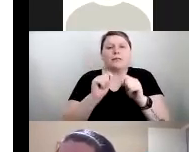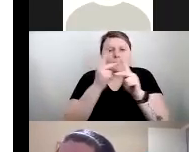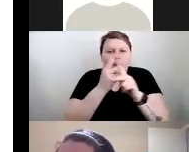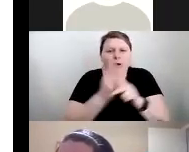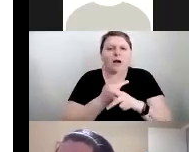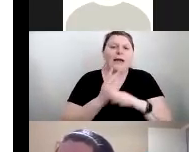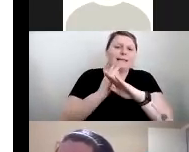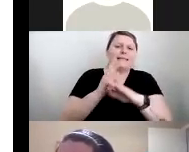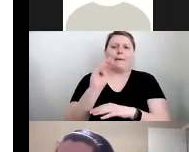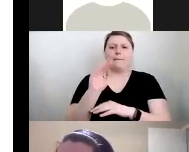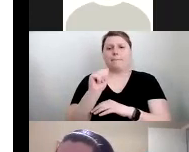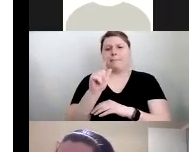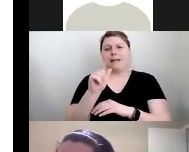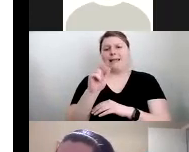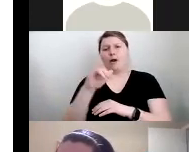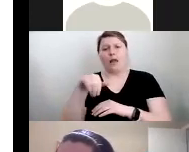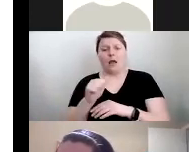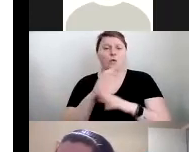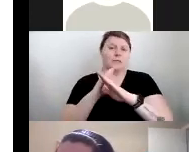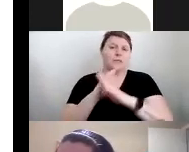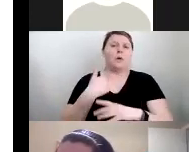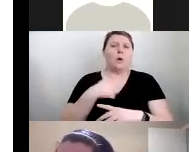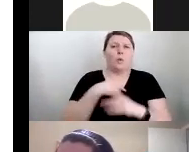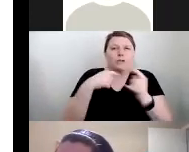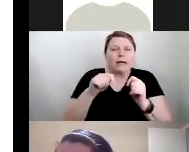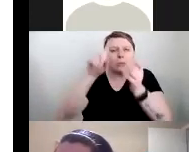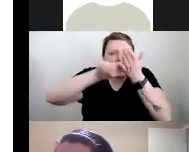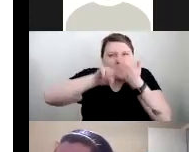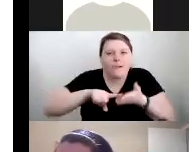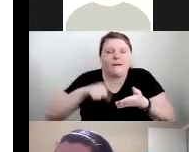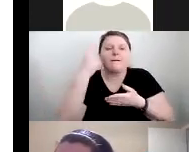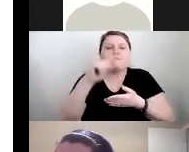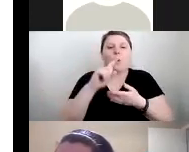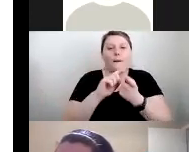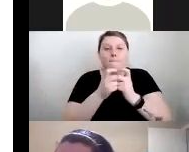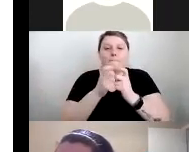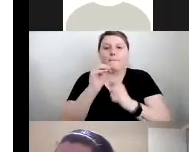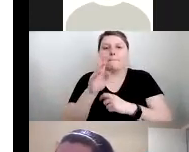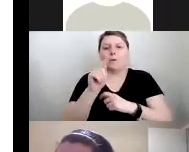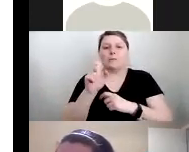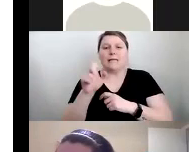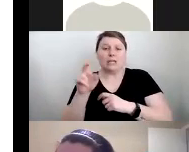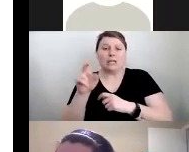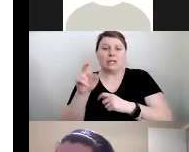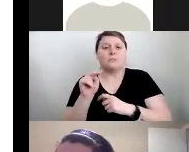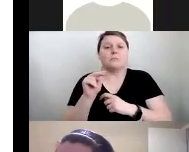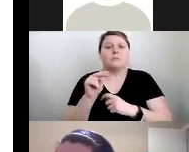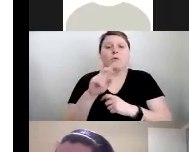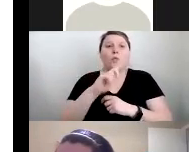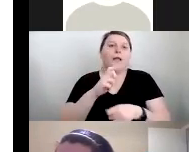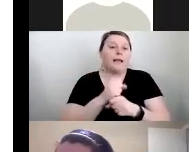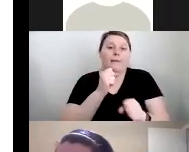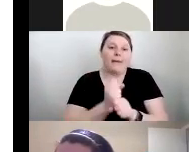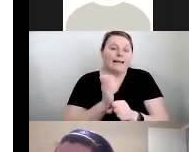we also surveil for a mutation that really makes our rapid diagnostic testing ineffective or